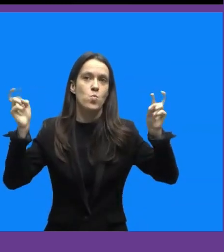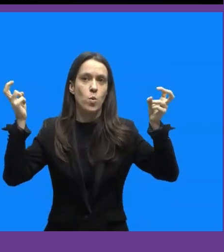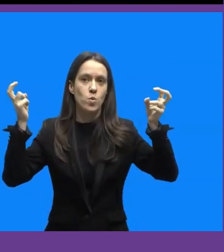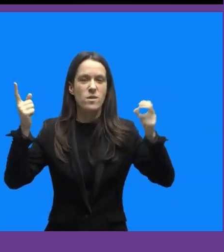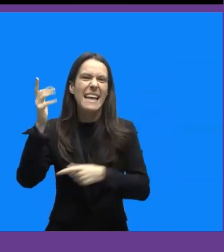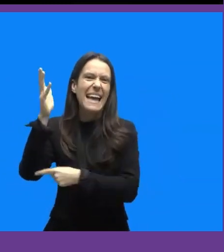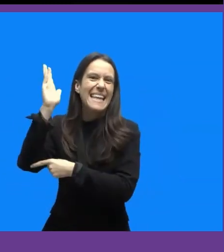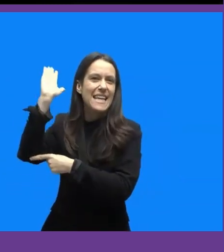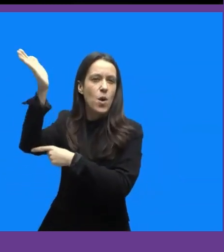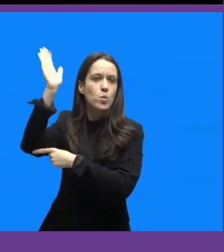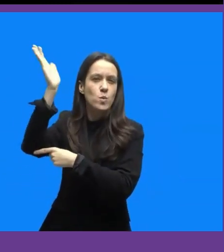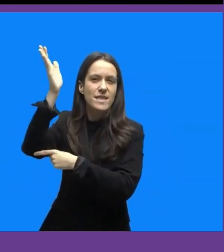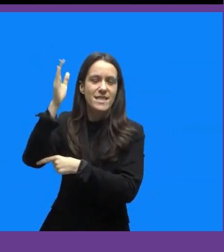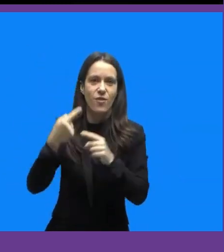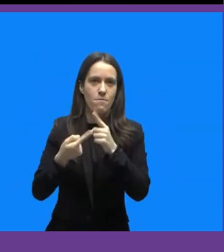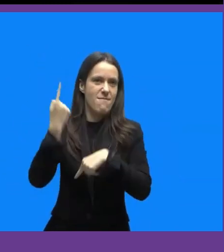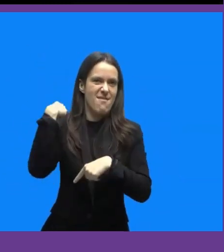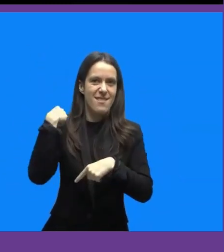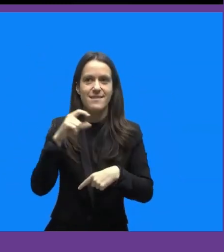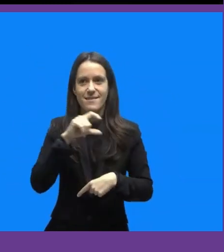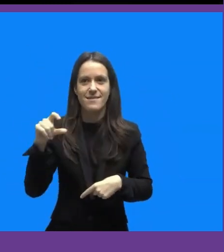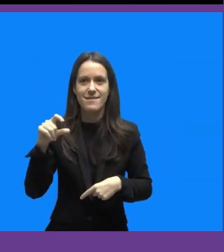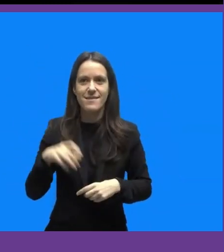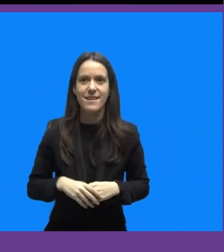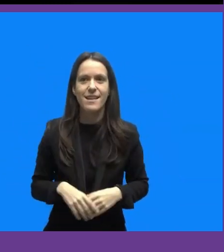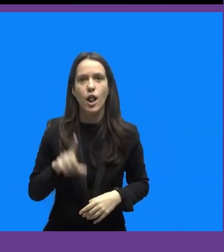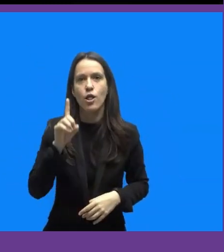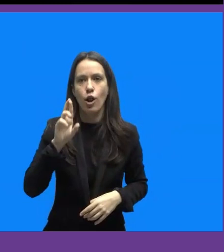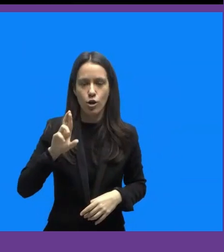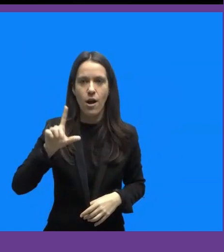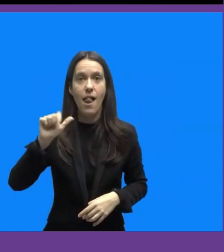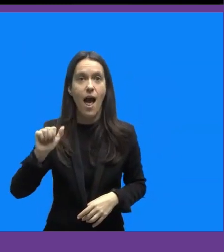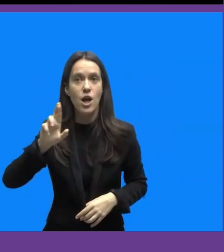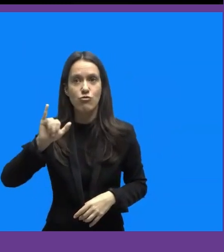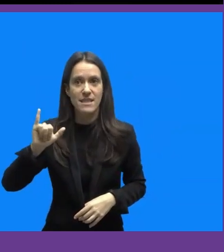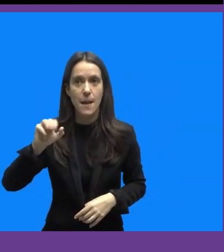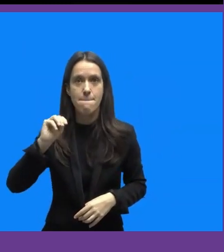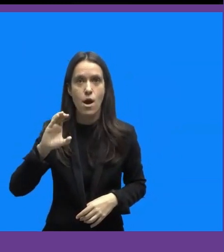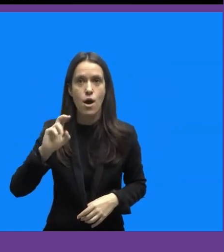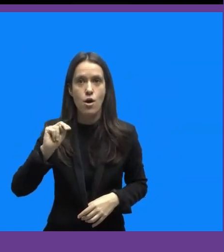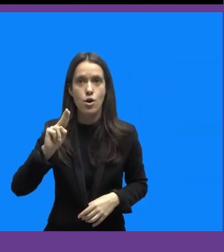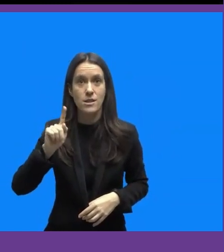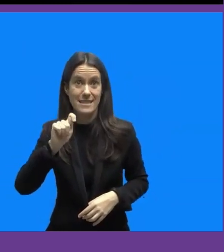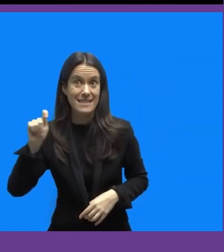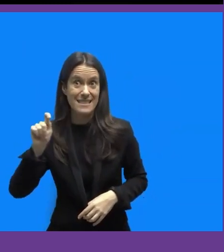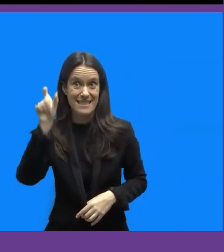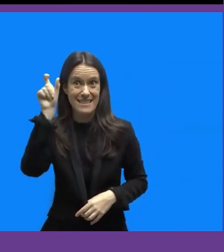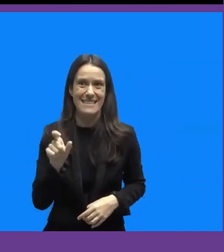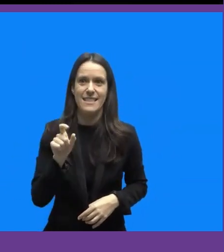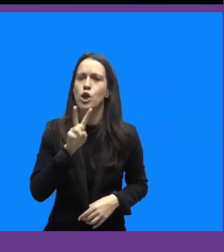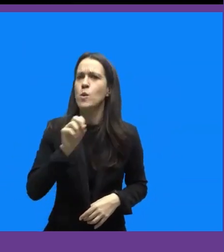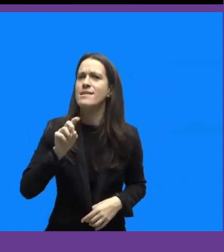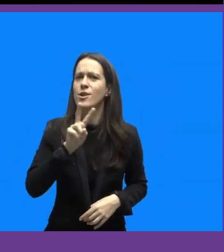keynote speaker from last year, Dr. Lara McNutt, who was involved with the conference in 2018, he